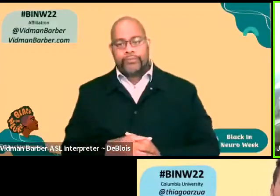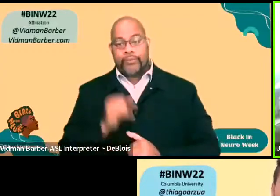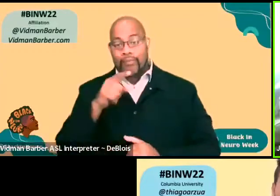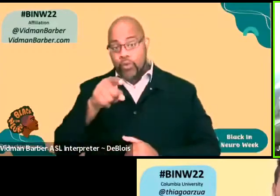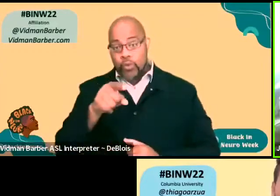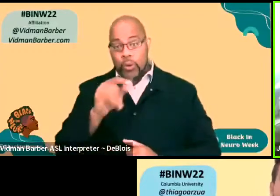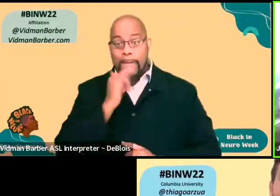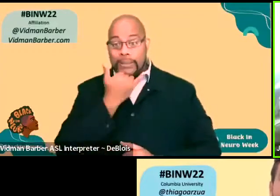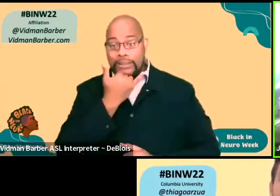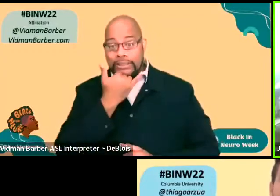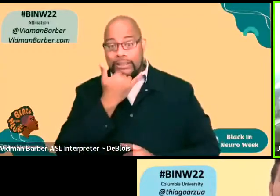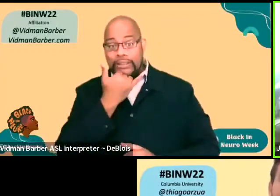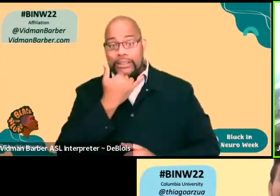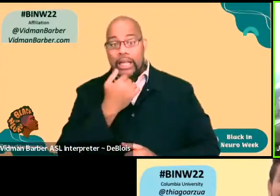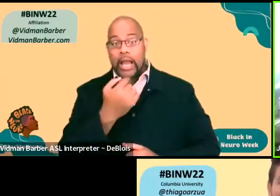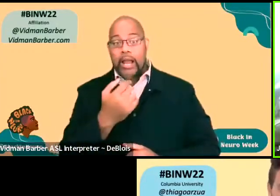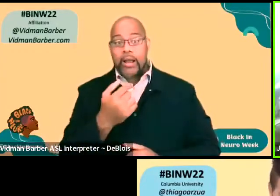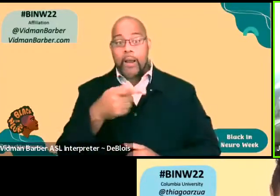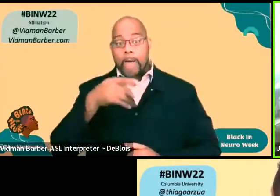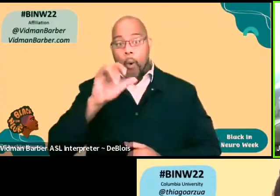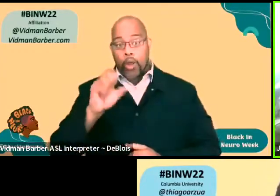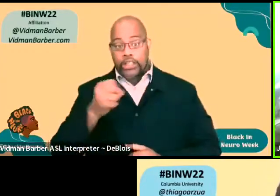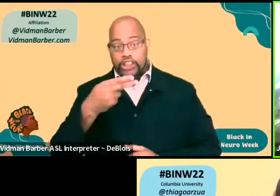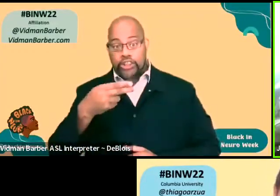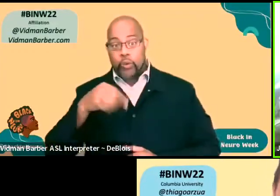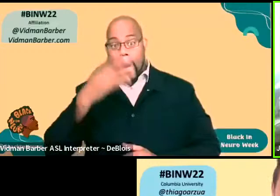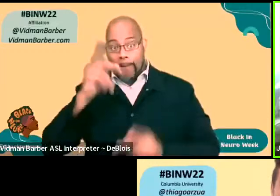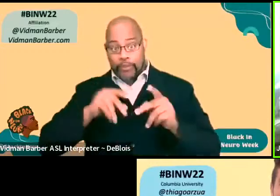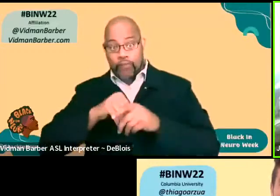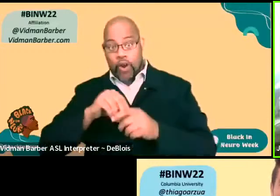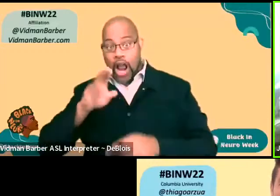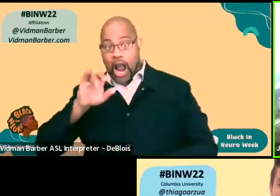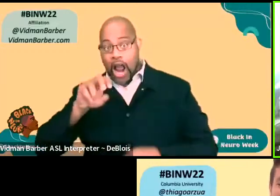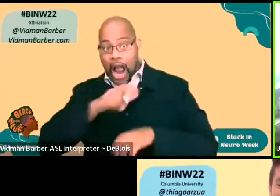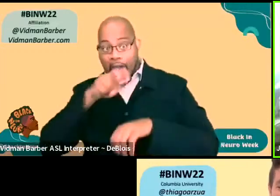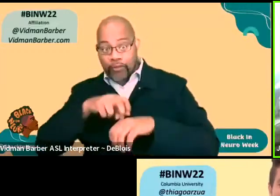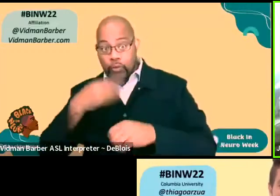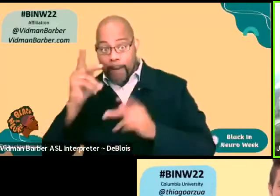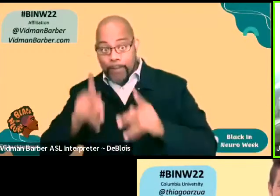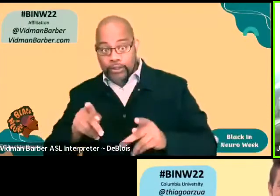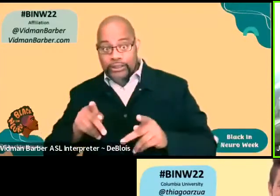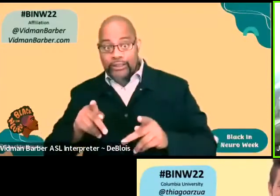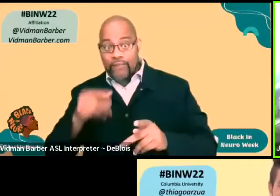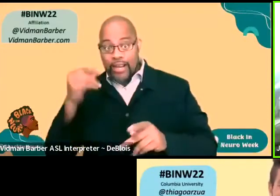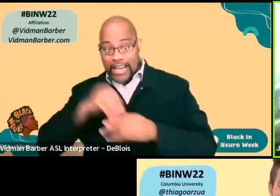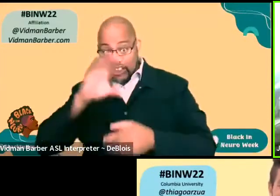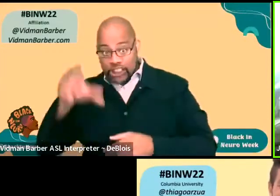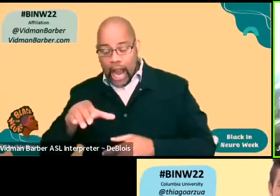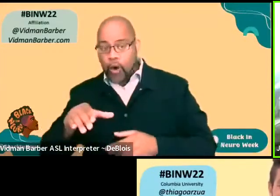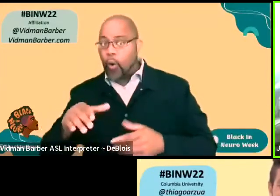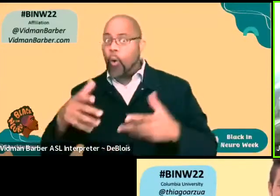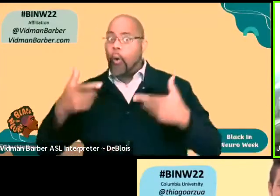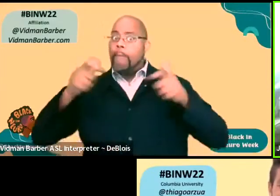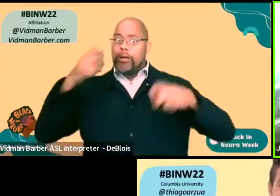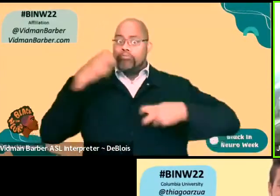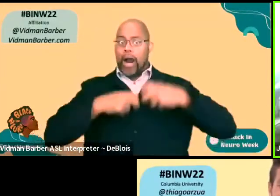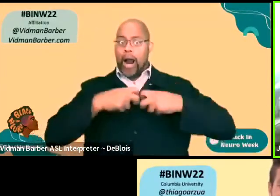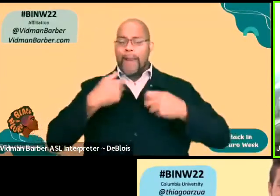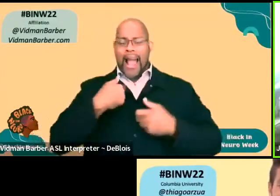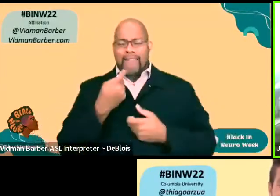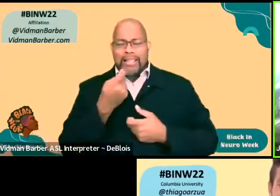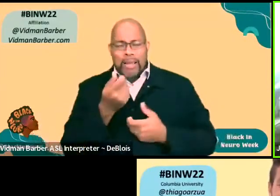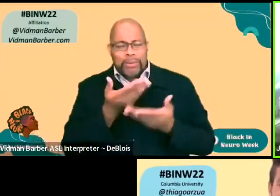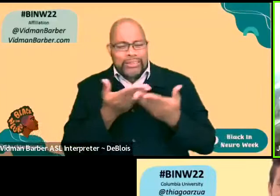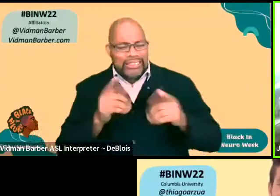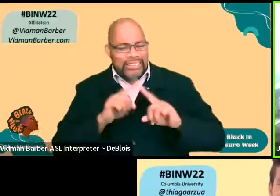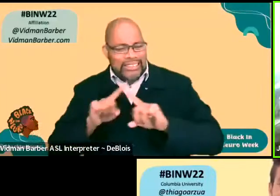you mistake a Polish white person from an Irish white person in Chicago, it will be a South Side war. So like, there's nuances in everything,